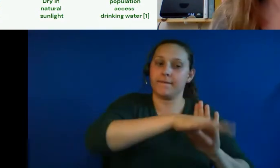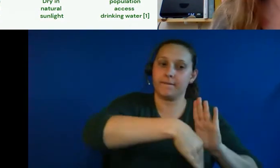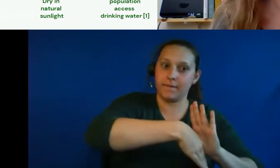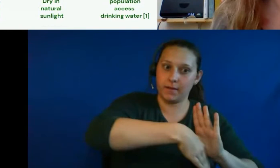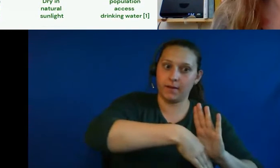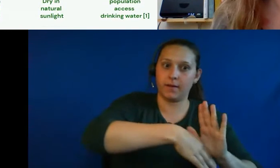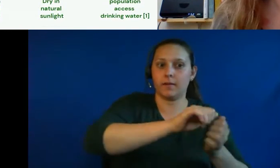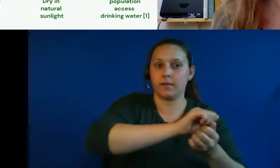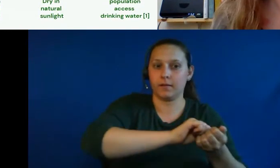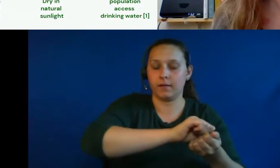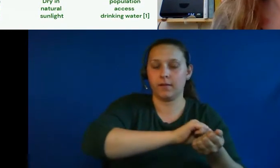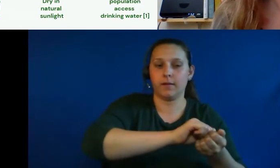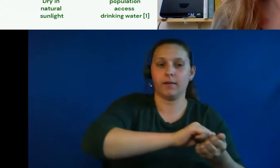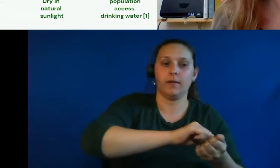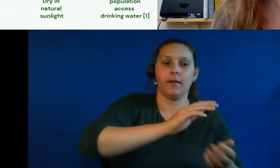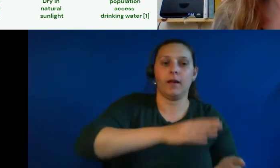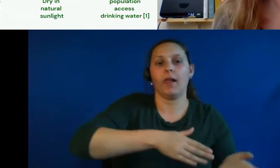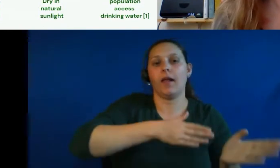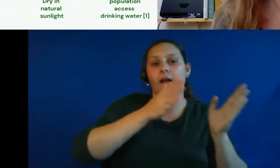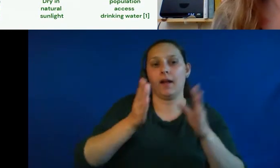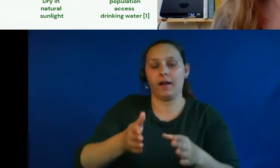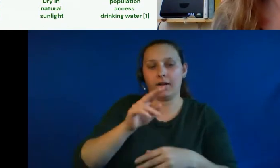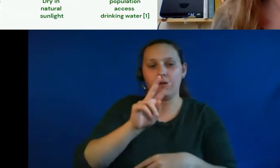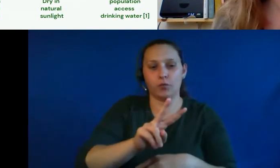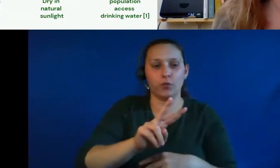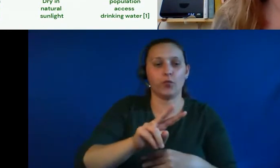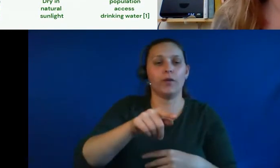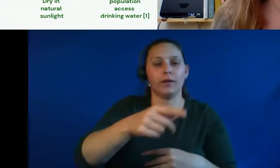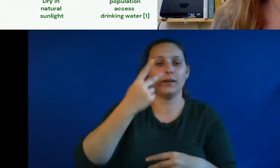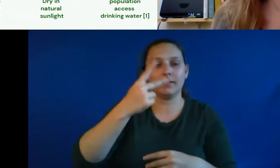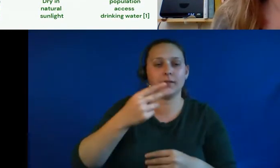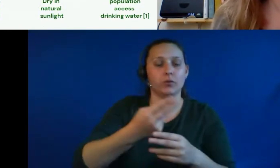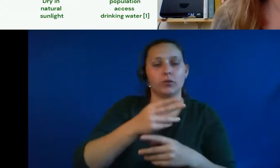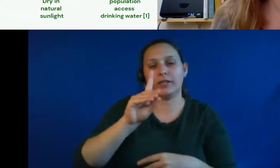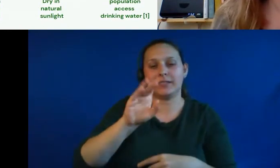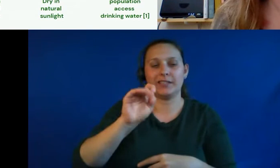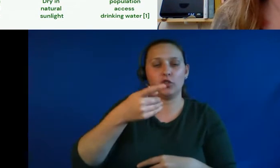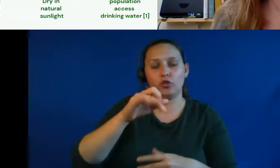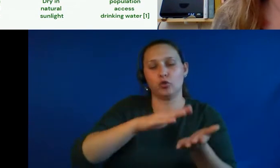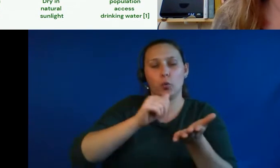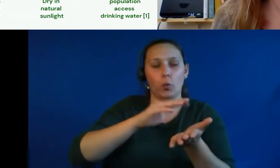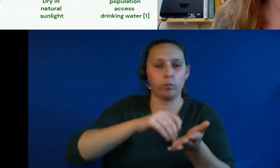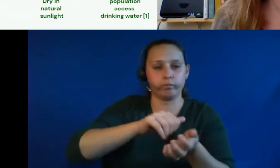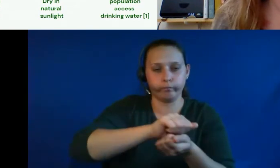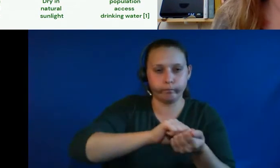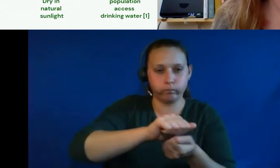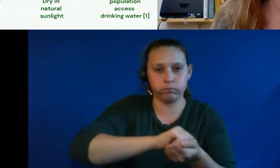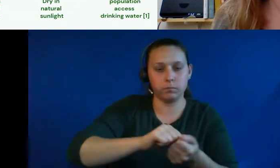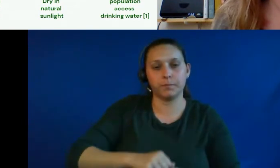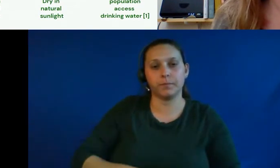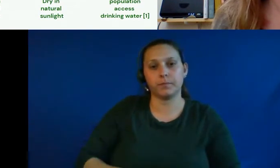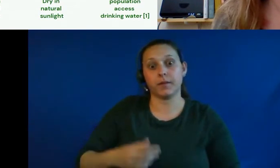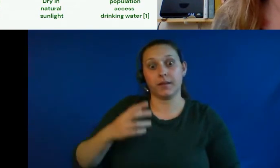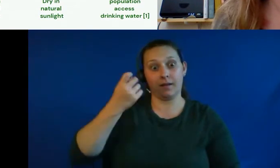detergent, then sign it by hanging it in the hanging washing line. In South Africa, about